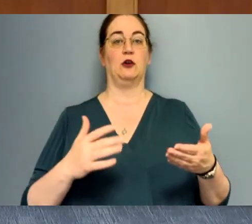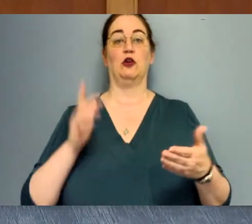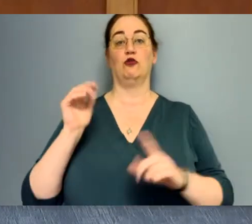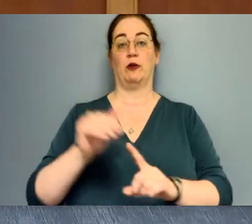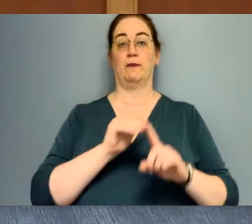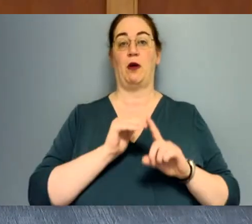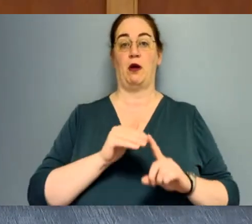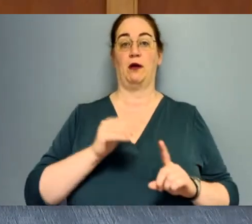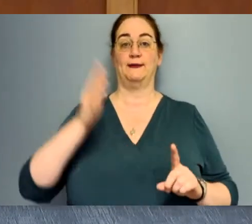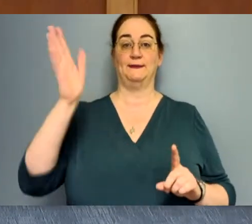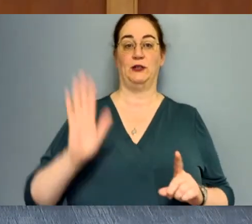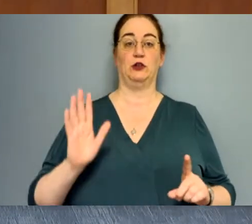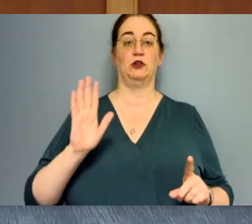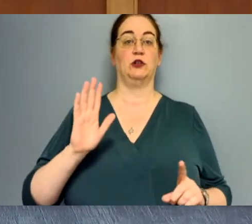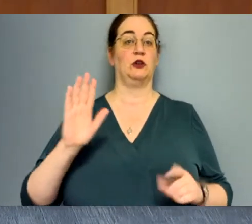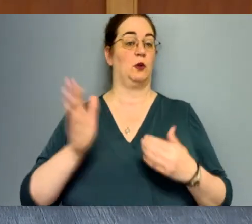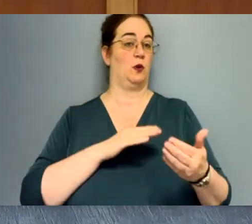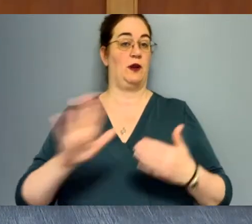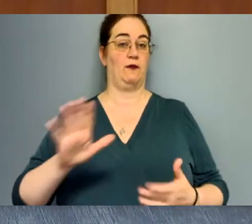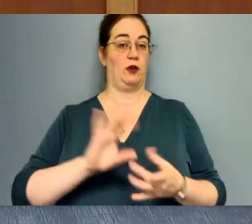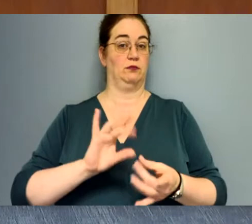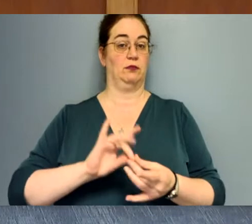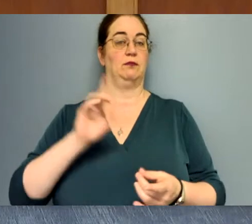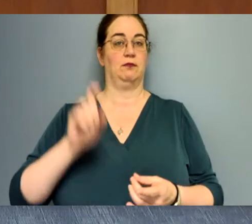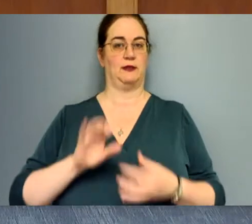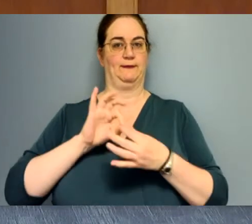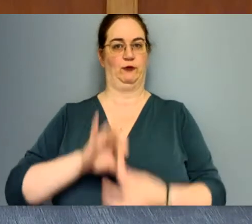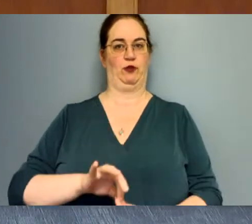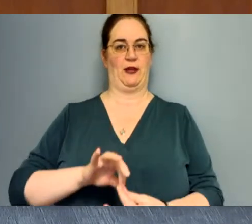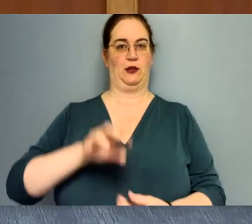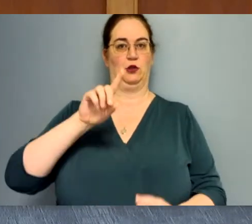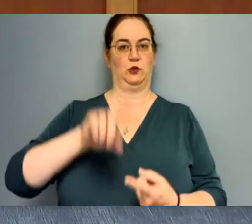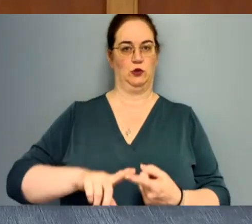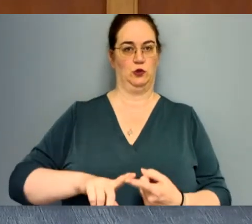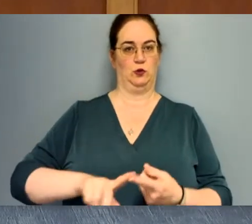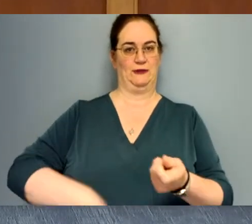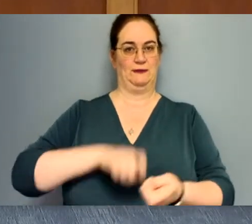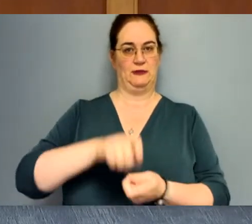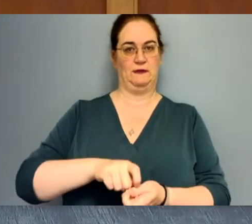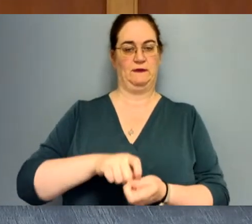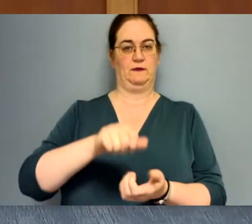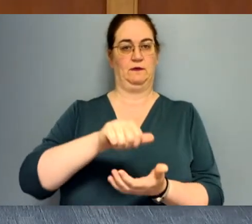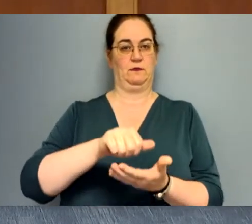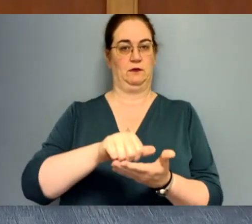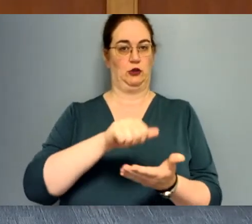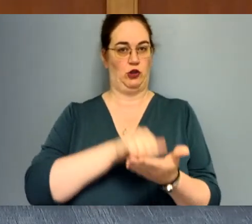Remind speakers that whatever they're speaking on has to be related to an item on the agenda.